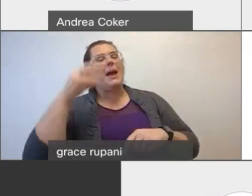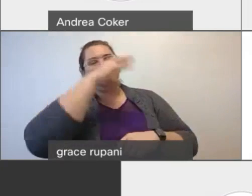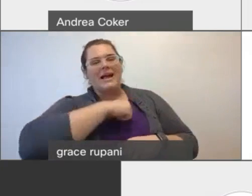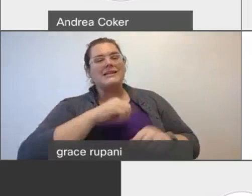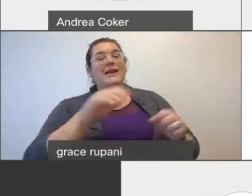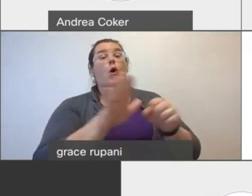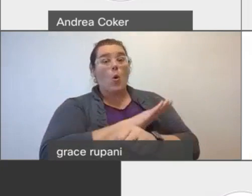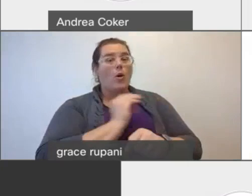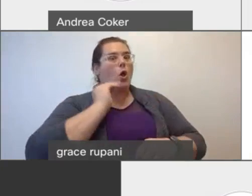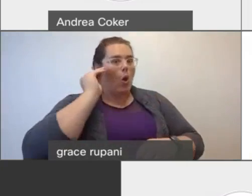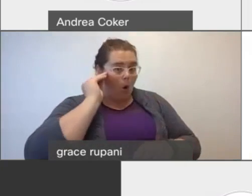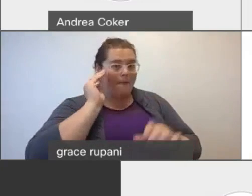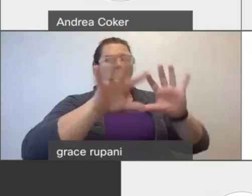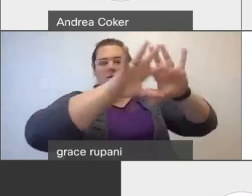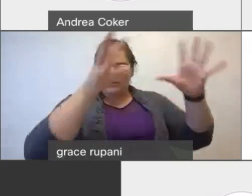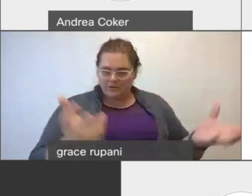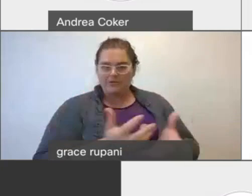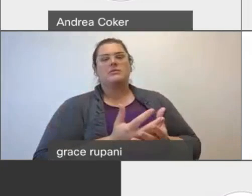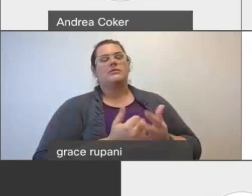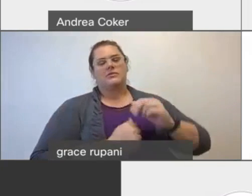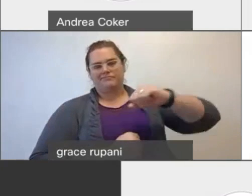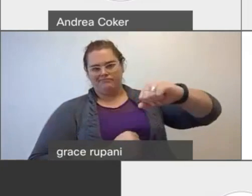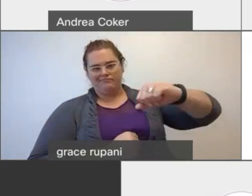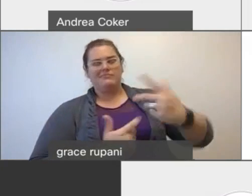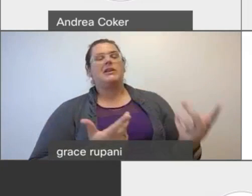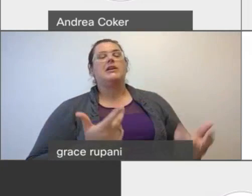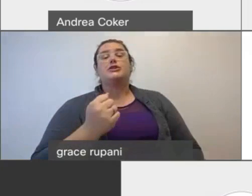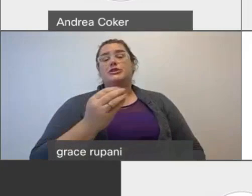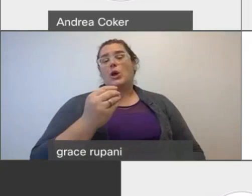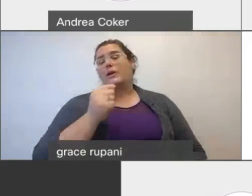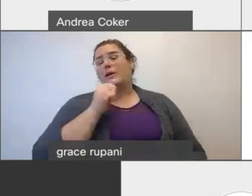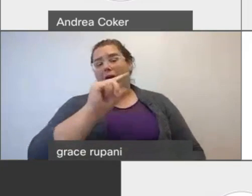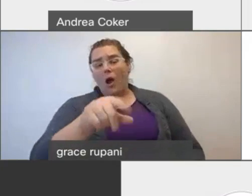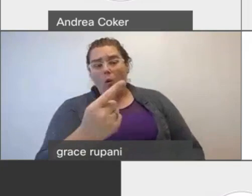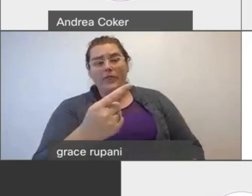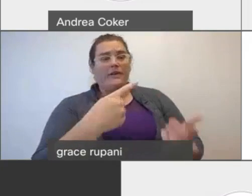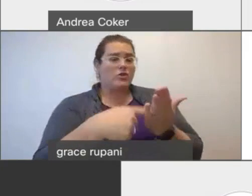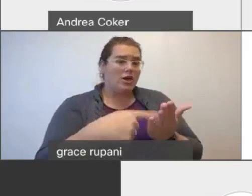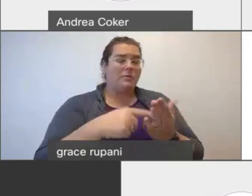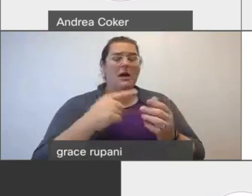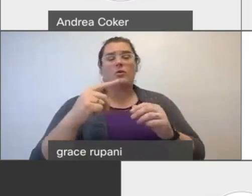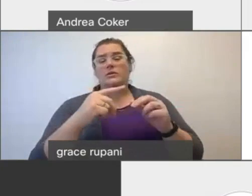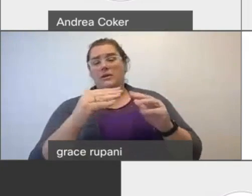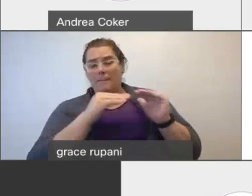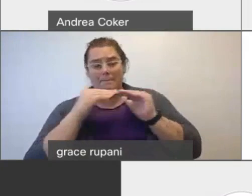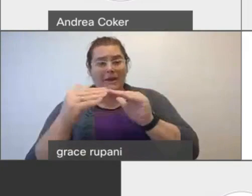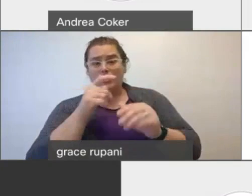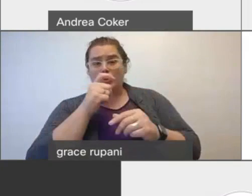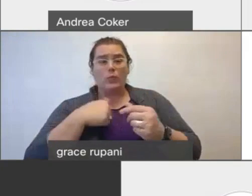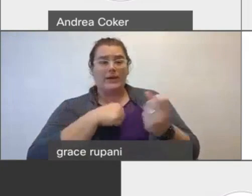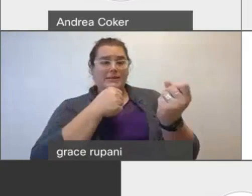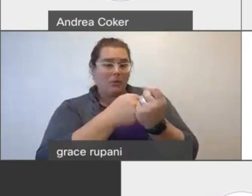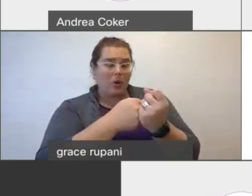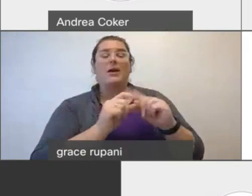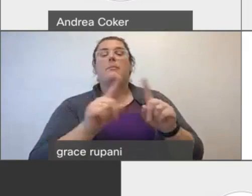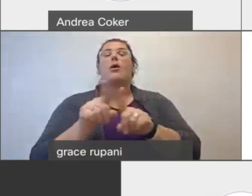home. So have we looked at peers in terms of the people we support, but also